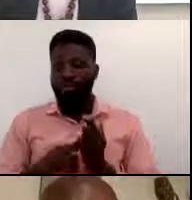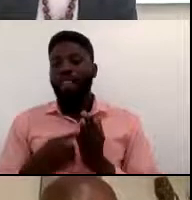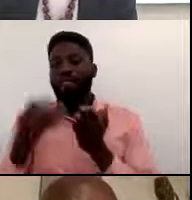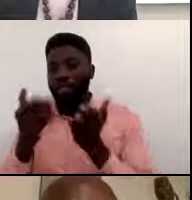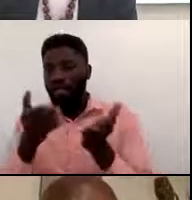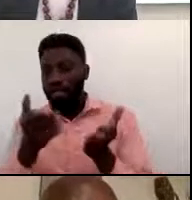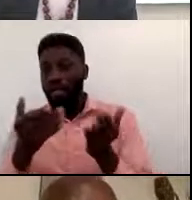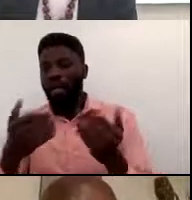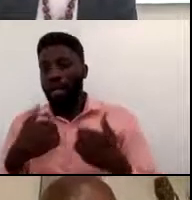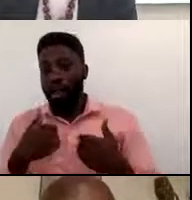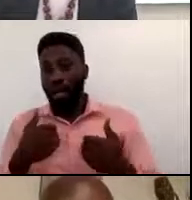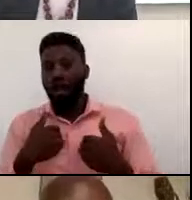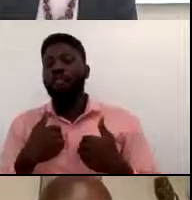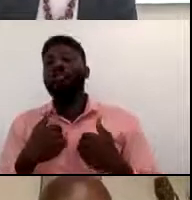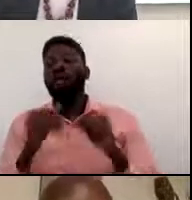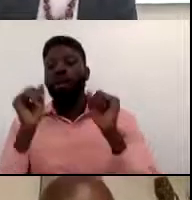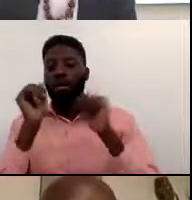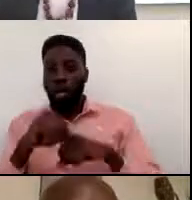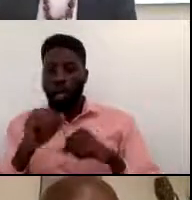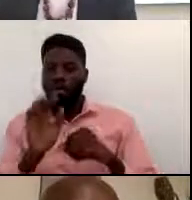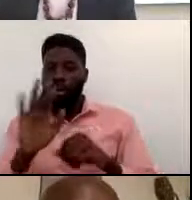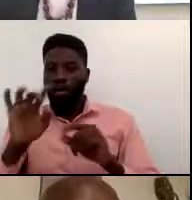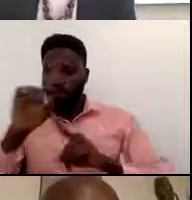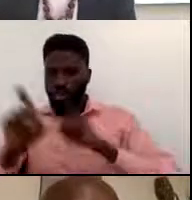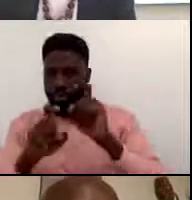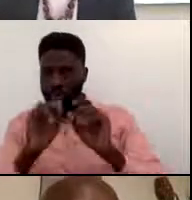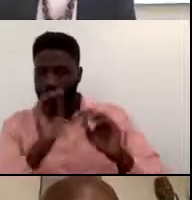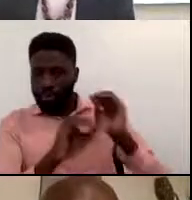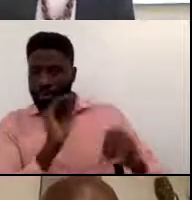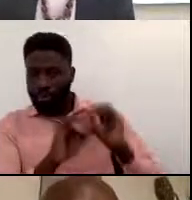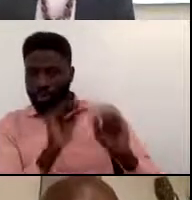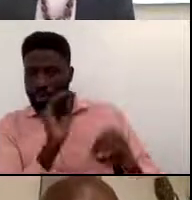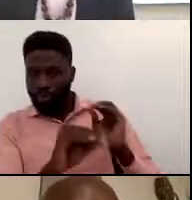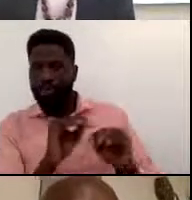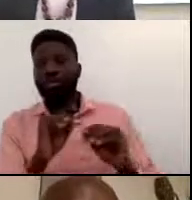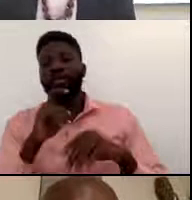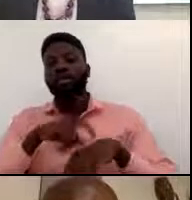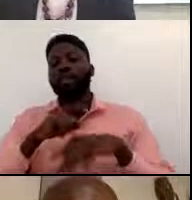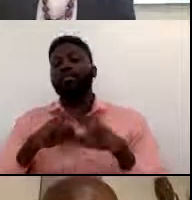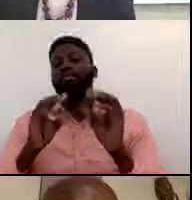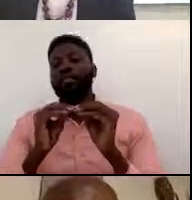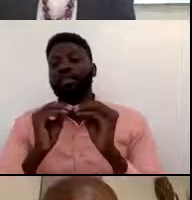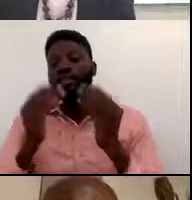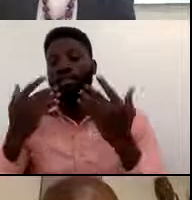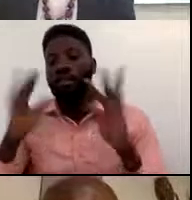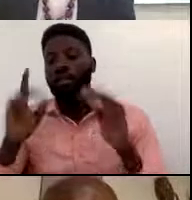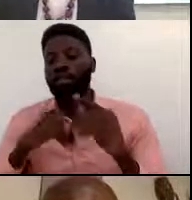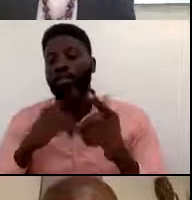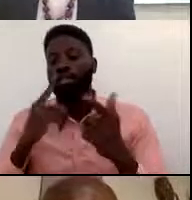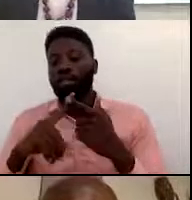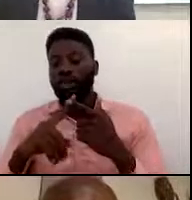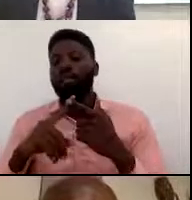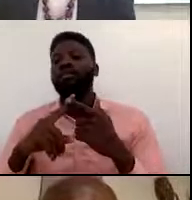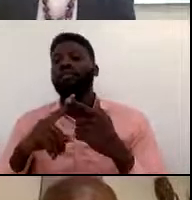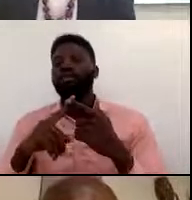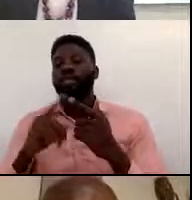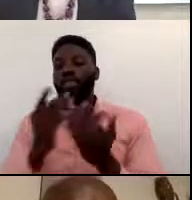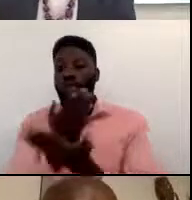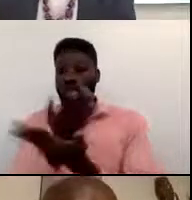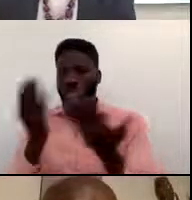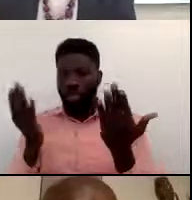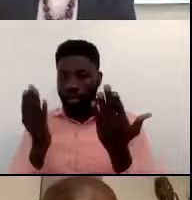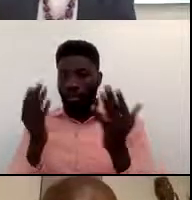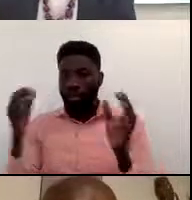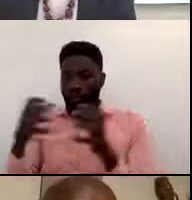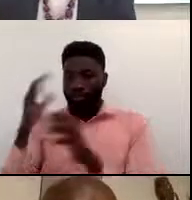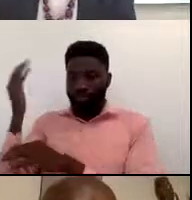you can head on there and start asking your questions after the call, and the panelists would look at the questions and respond in their